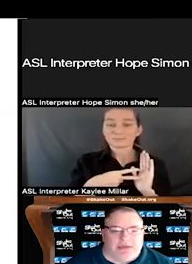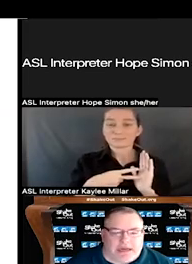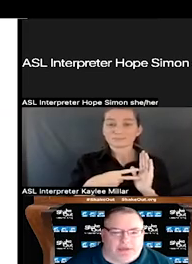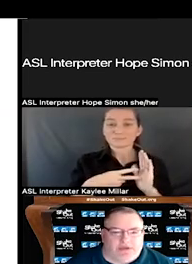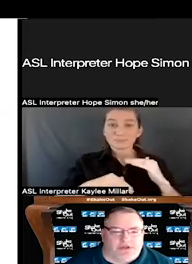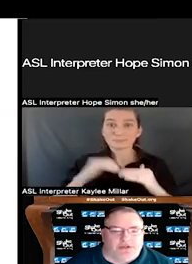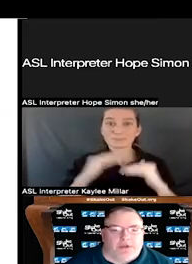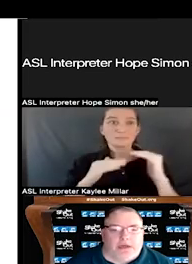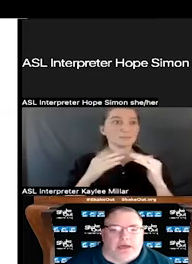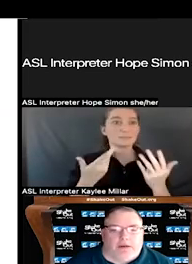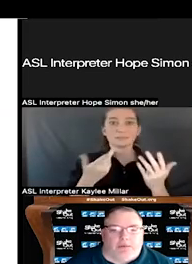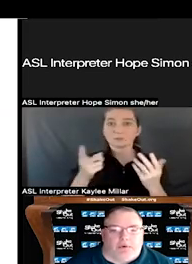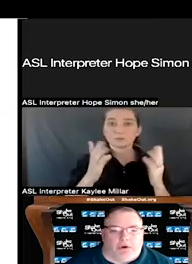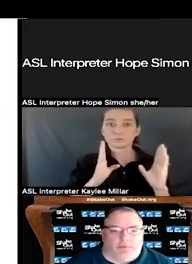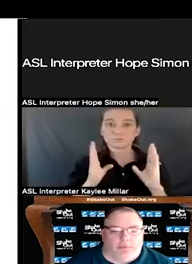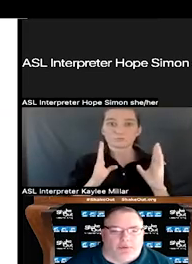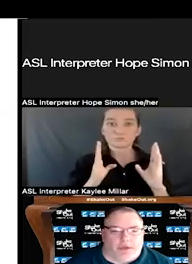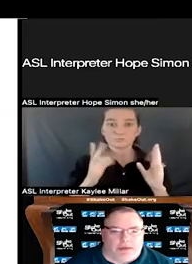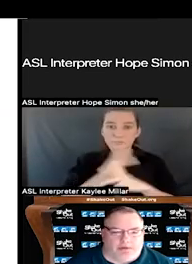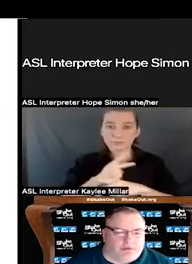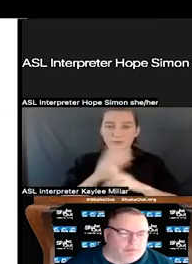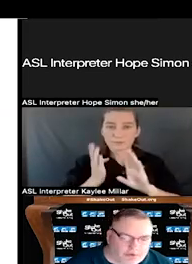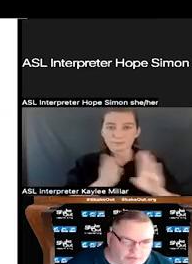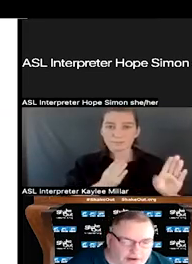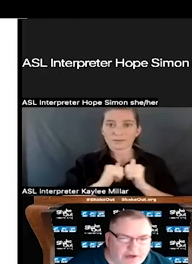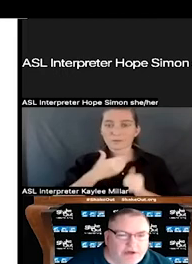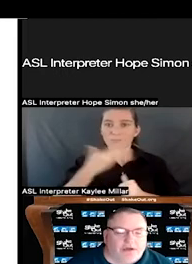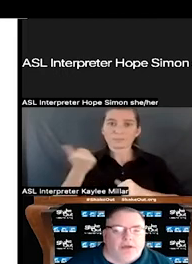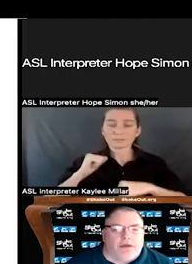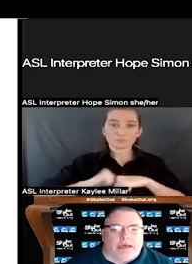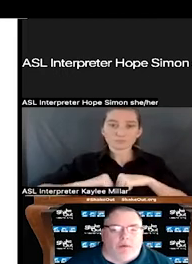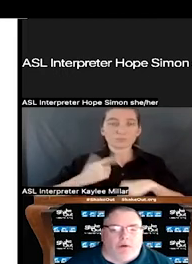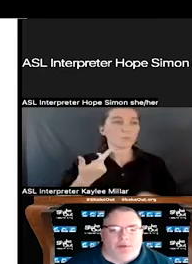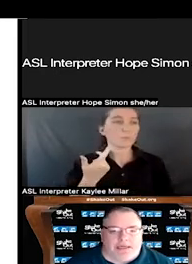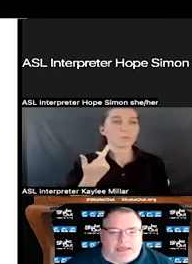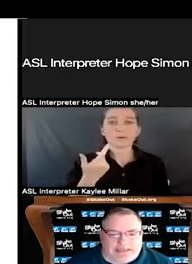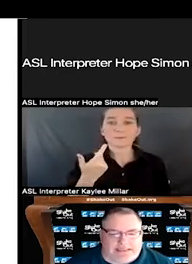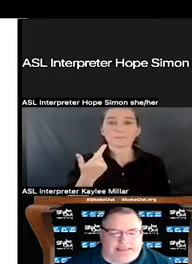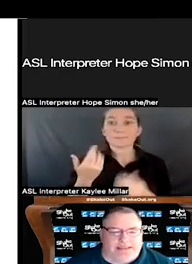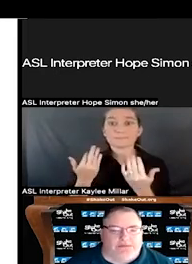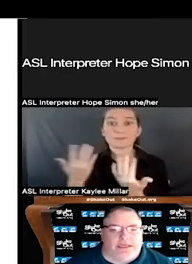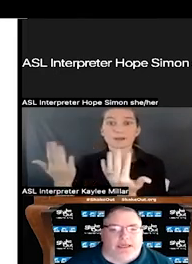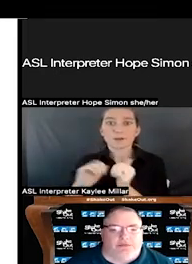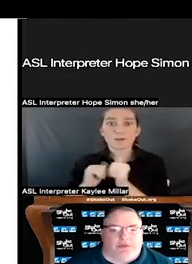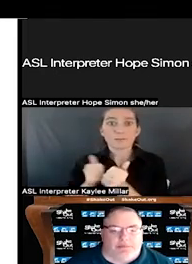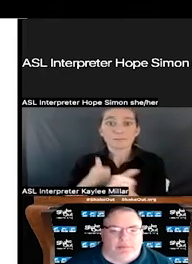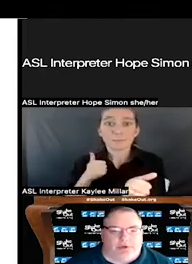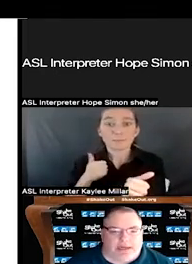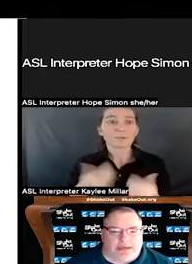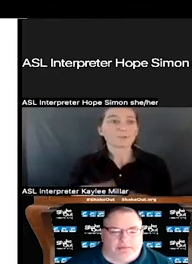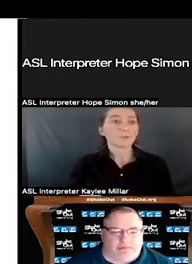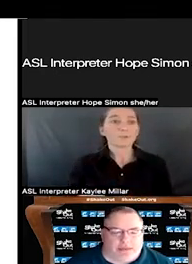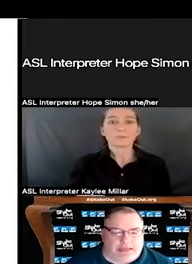or be damaged or, you know, maybe start a fire or block exits so that